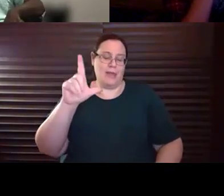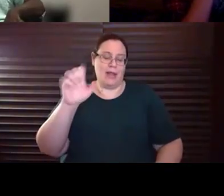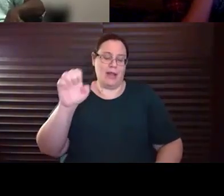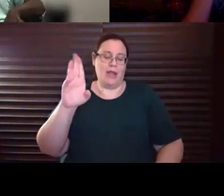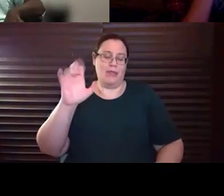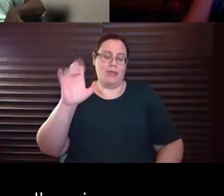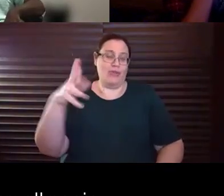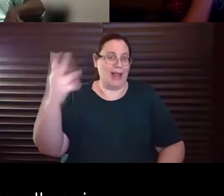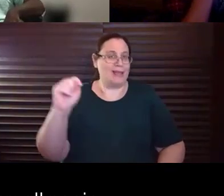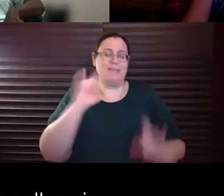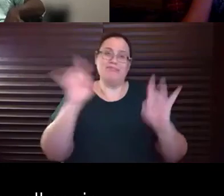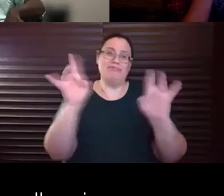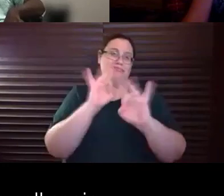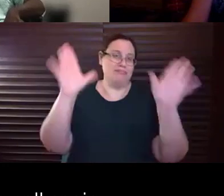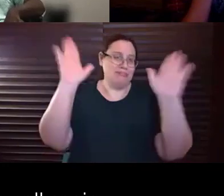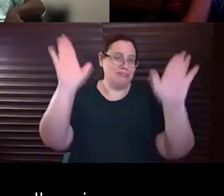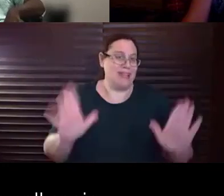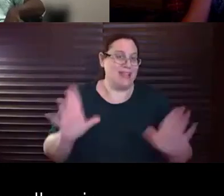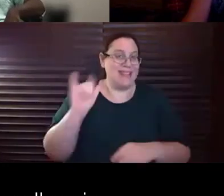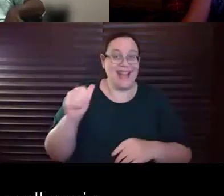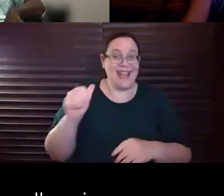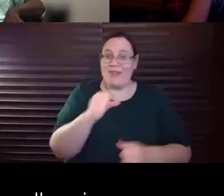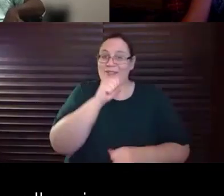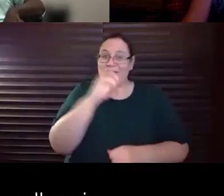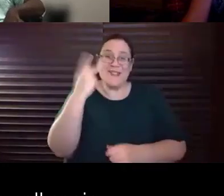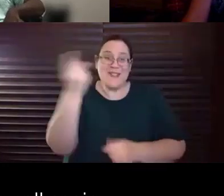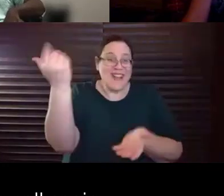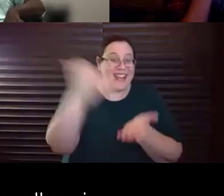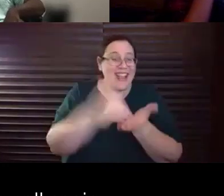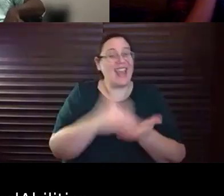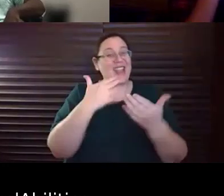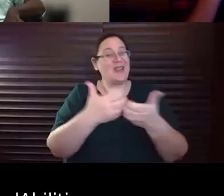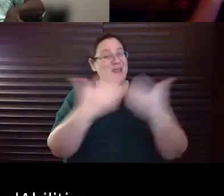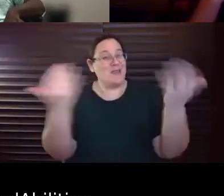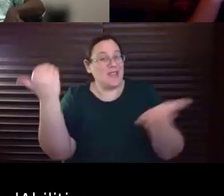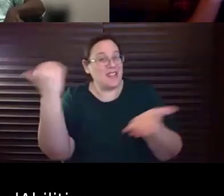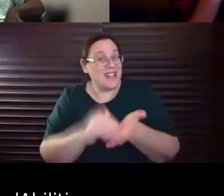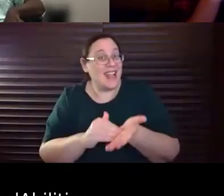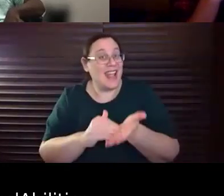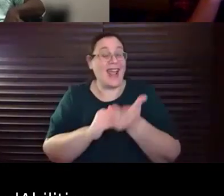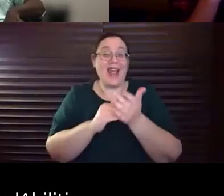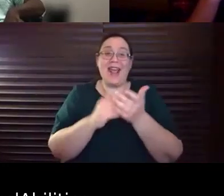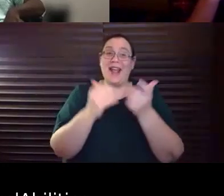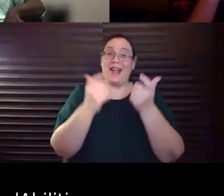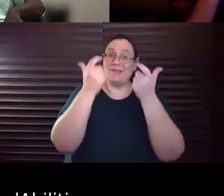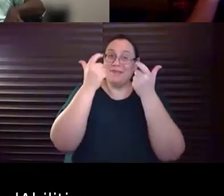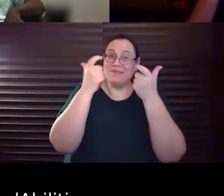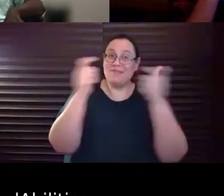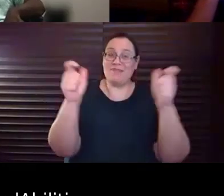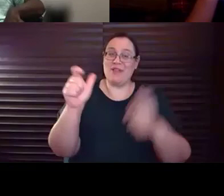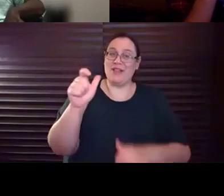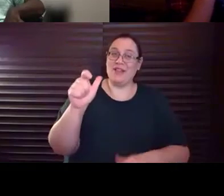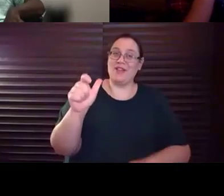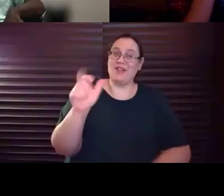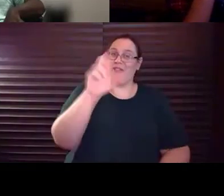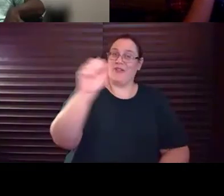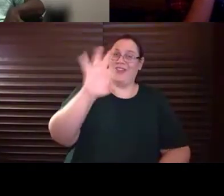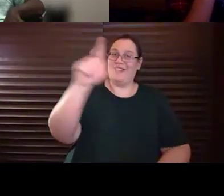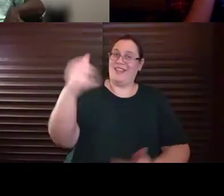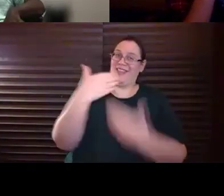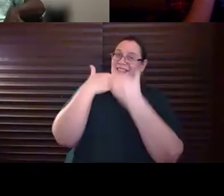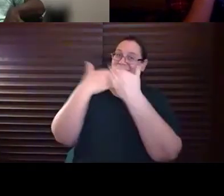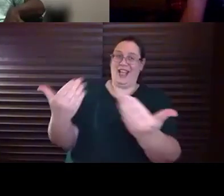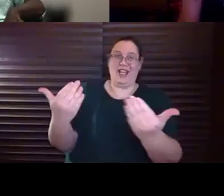extraordinary day. So we'd love to see you all again. Thank you so much again, and a big ReelAbilities thank you again to folks